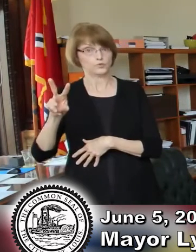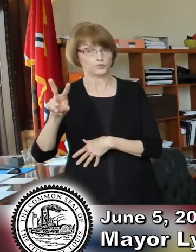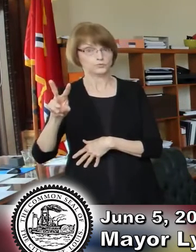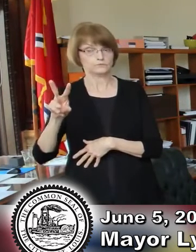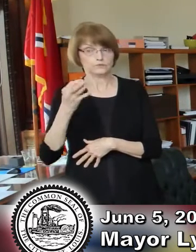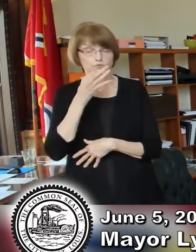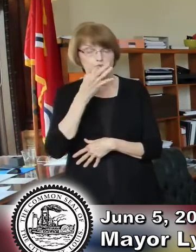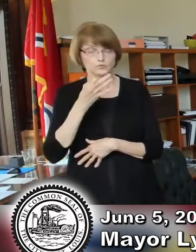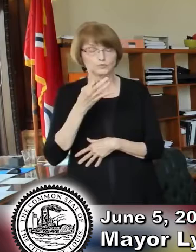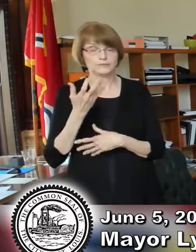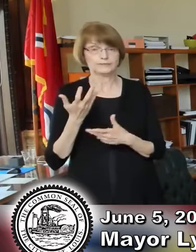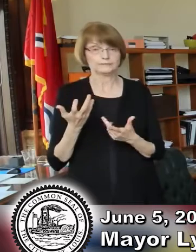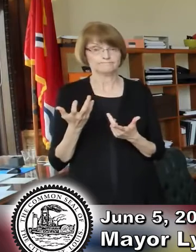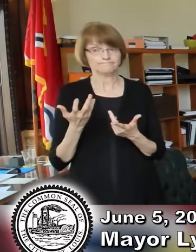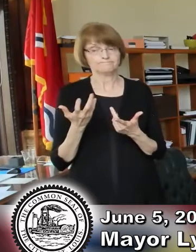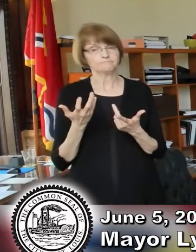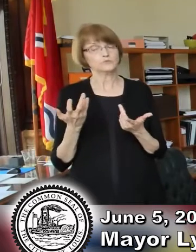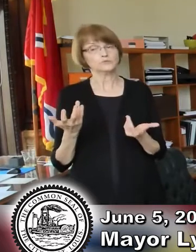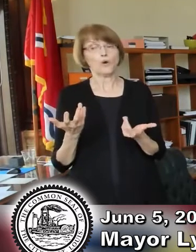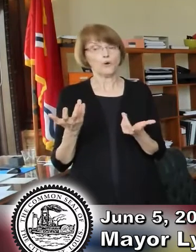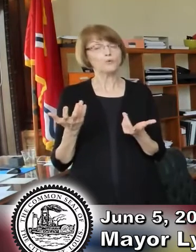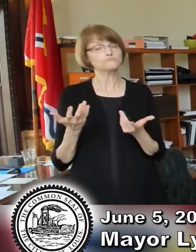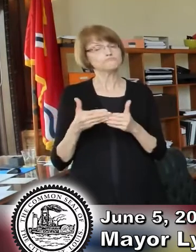to be able to really